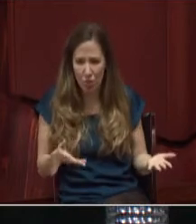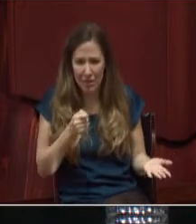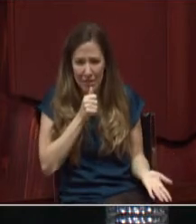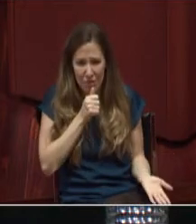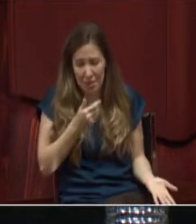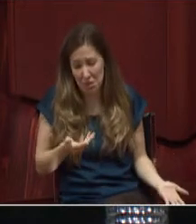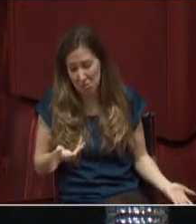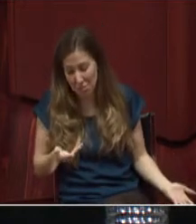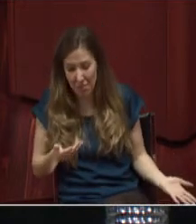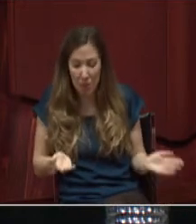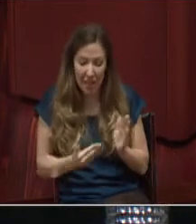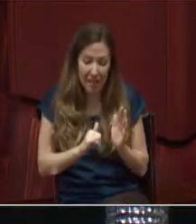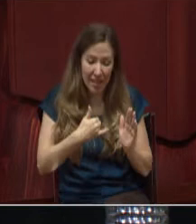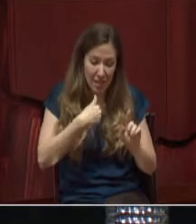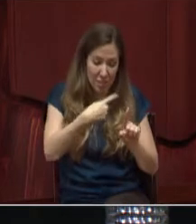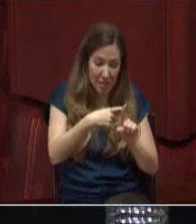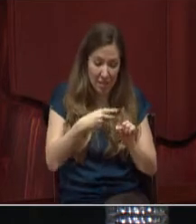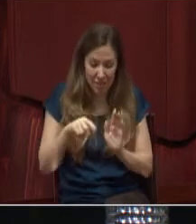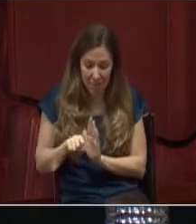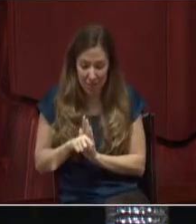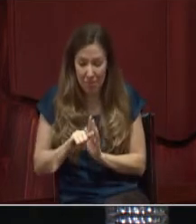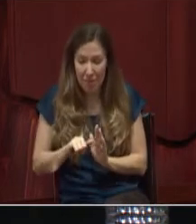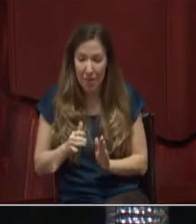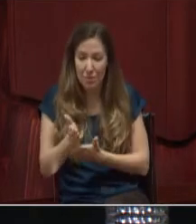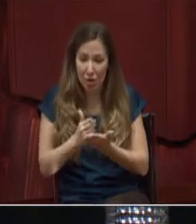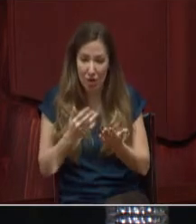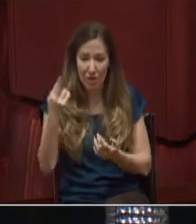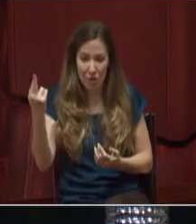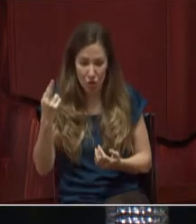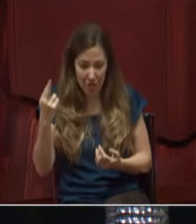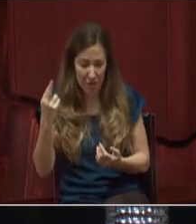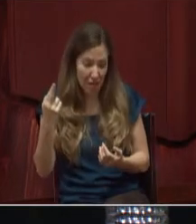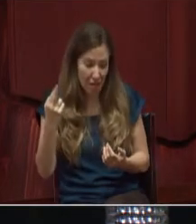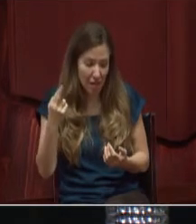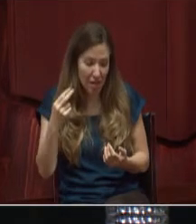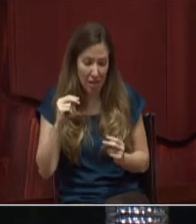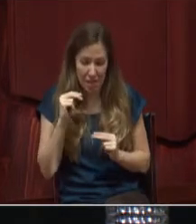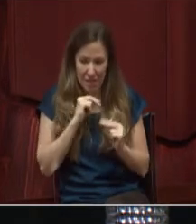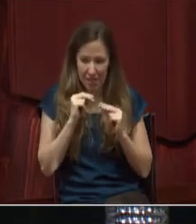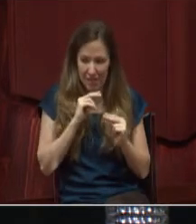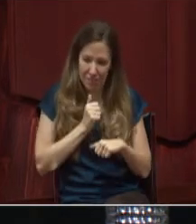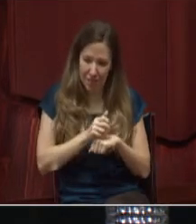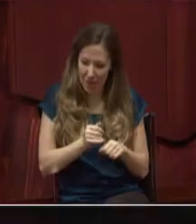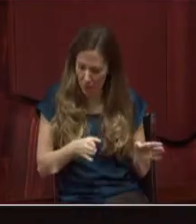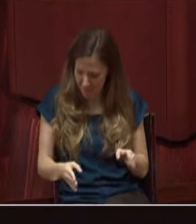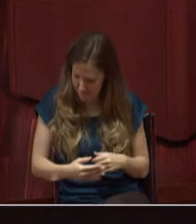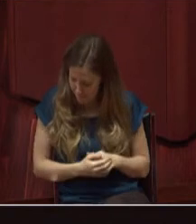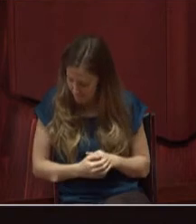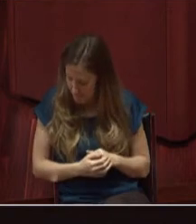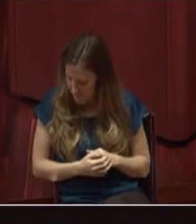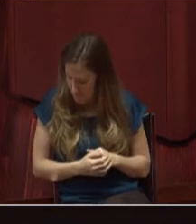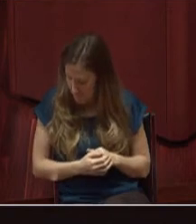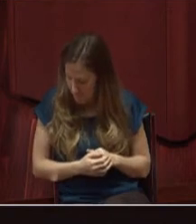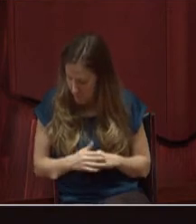And that had pluses and minuses, but it was part of the reason they went about the diplomacy in this way. With respect to the opening